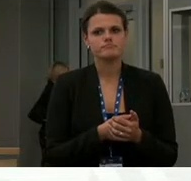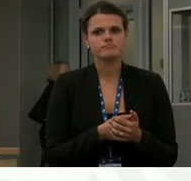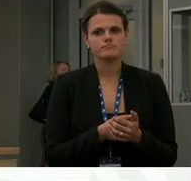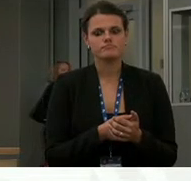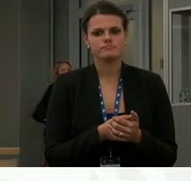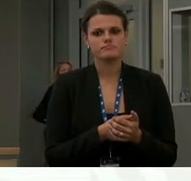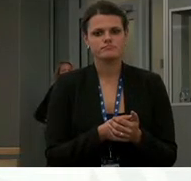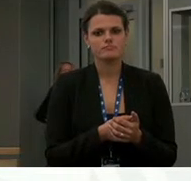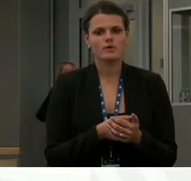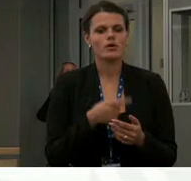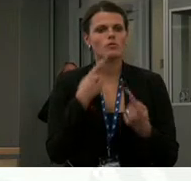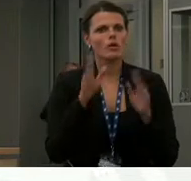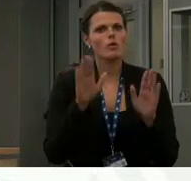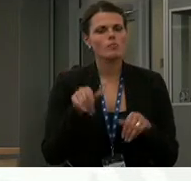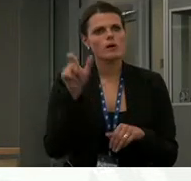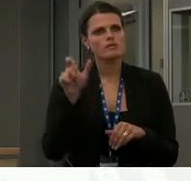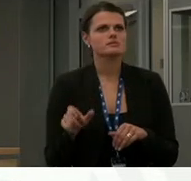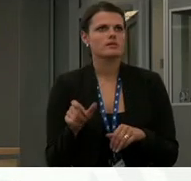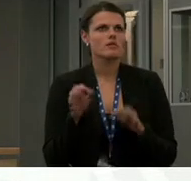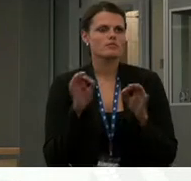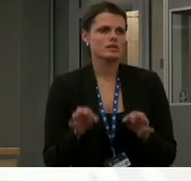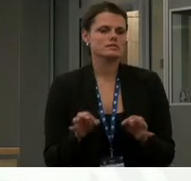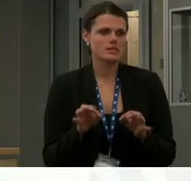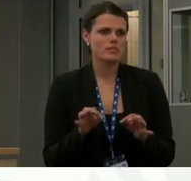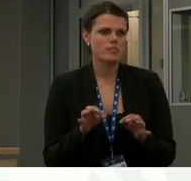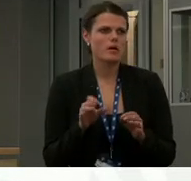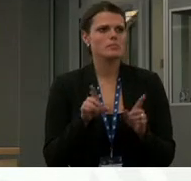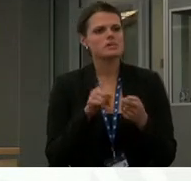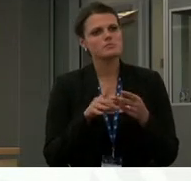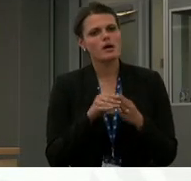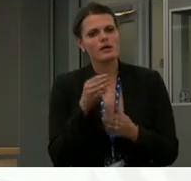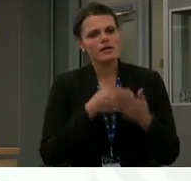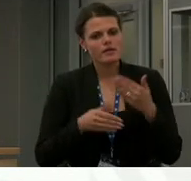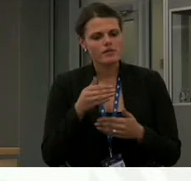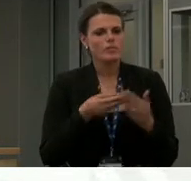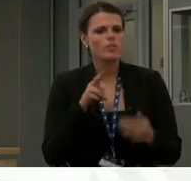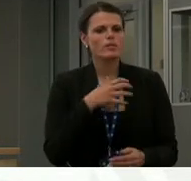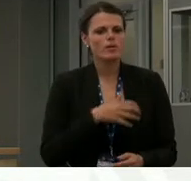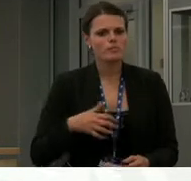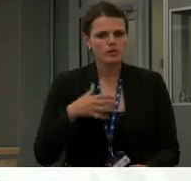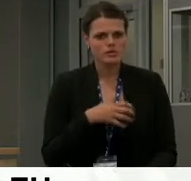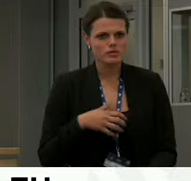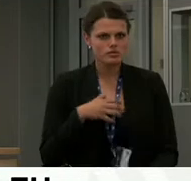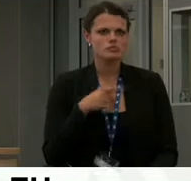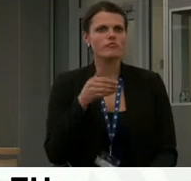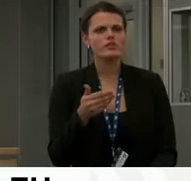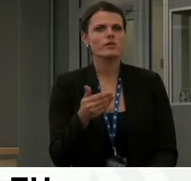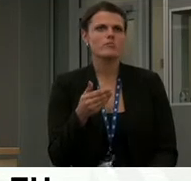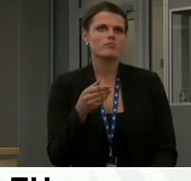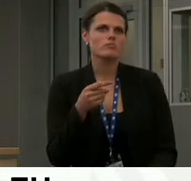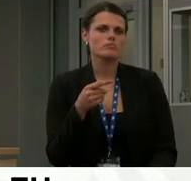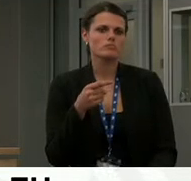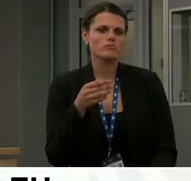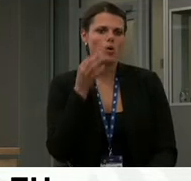Nations on the Rights of Persons with Disability, the EU committed to do the necessary within its competence